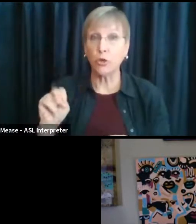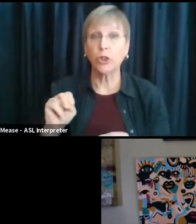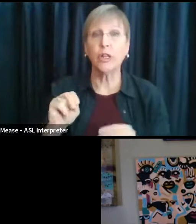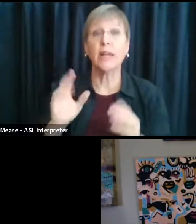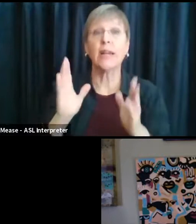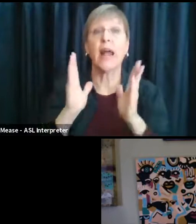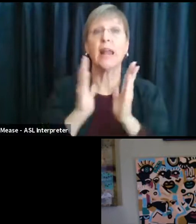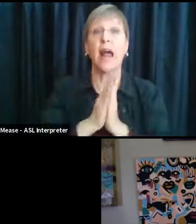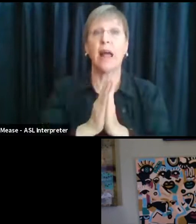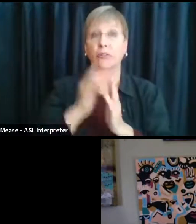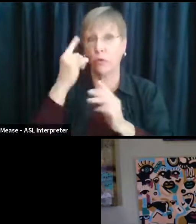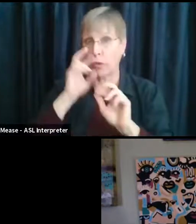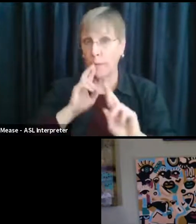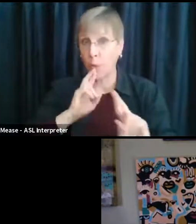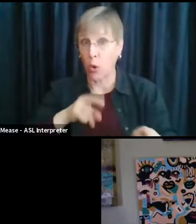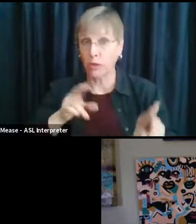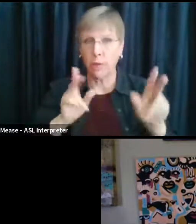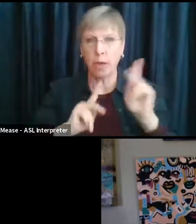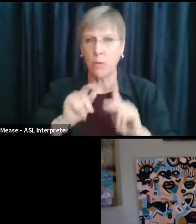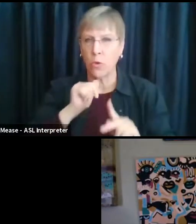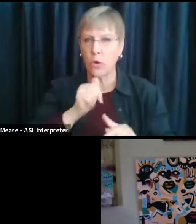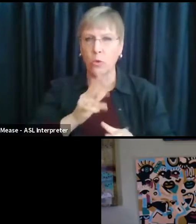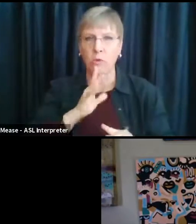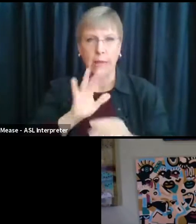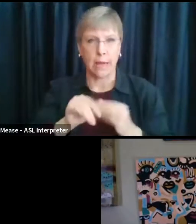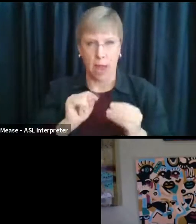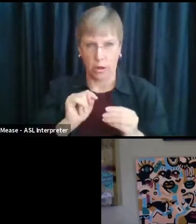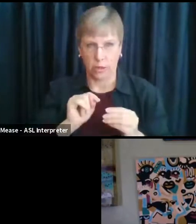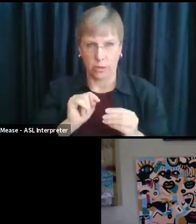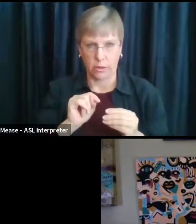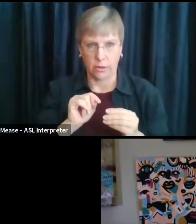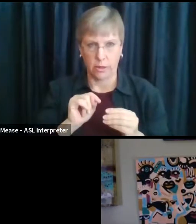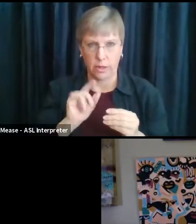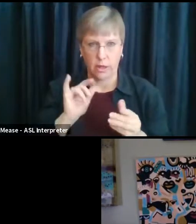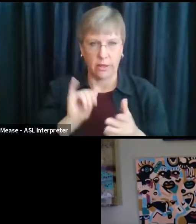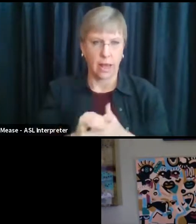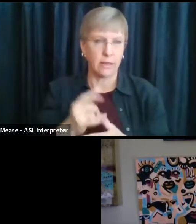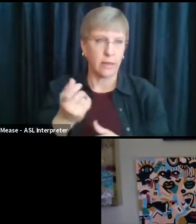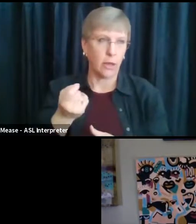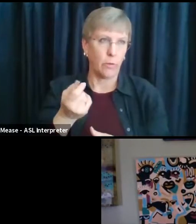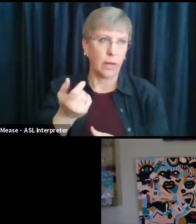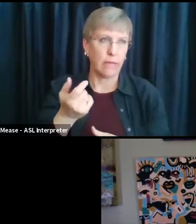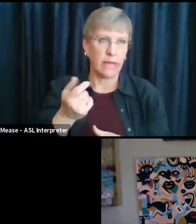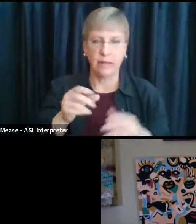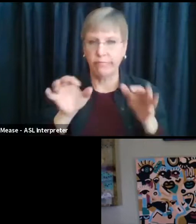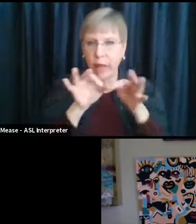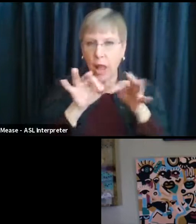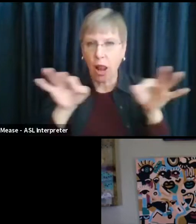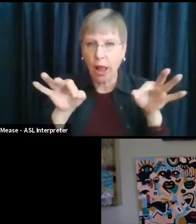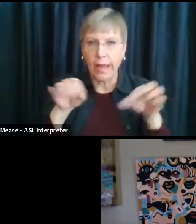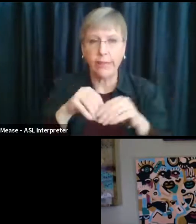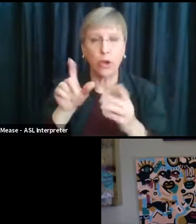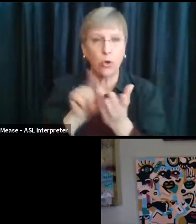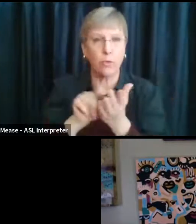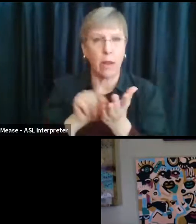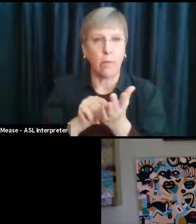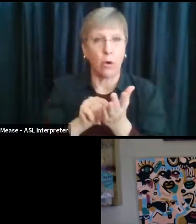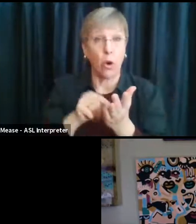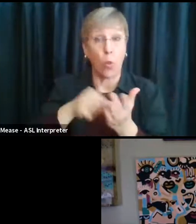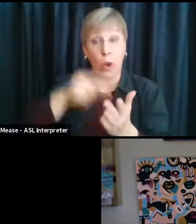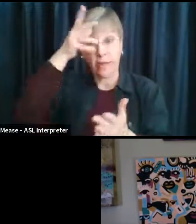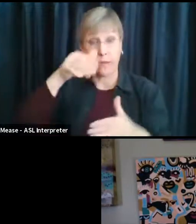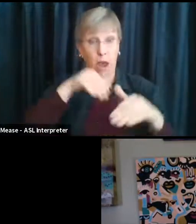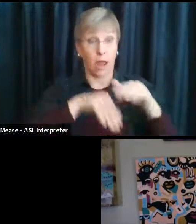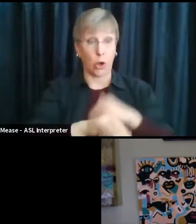the reports and things, people don't really speak about it. You know, it's just a little line in the newspaper. When this guy enters the